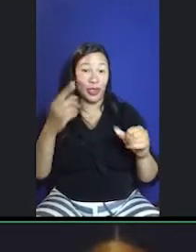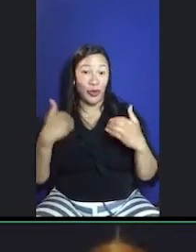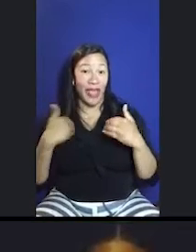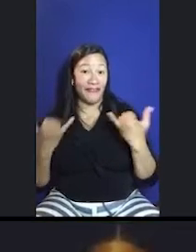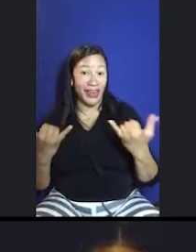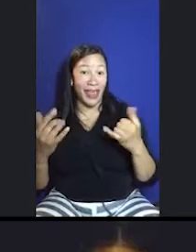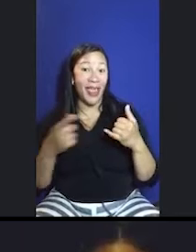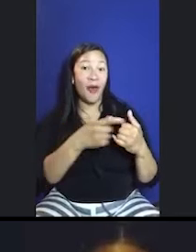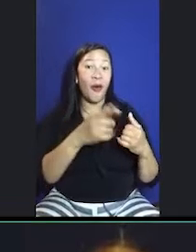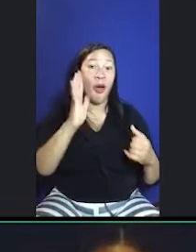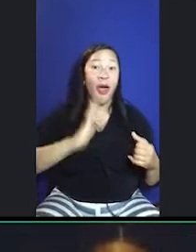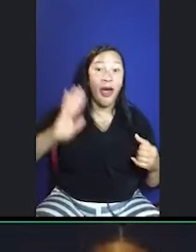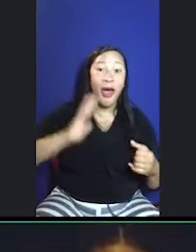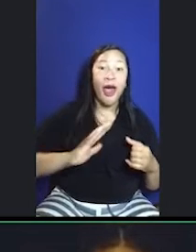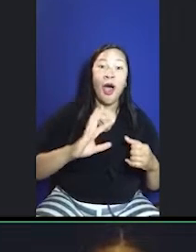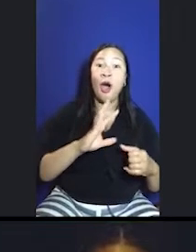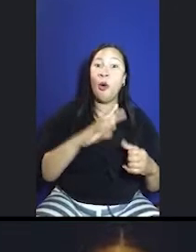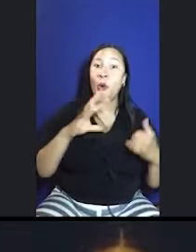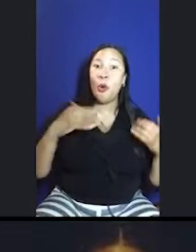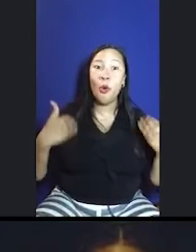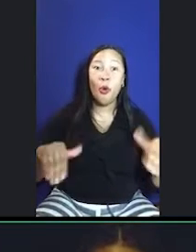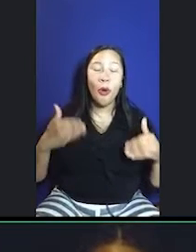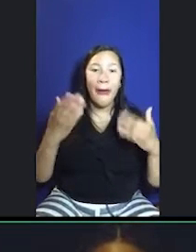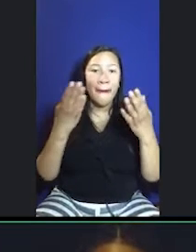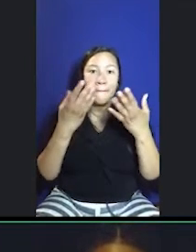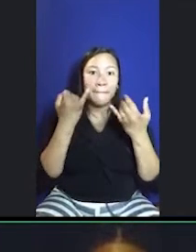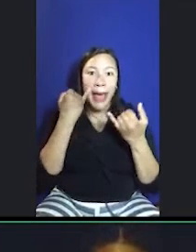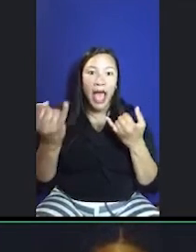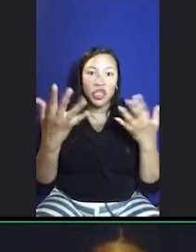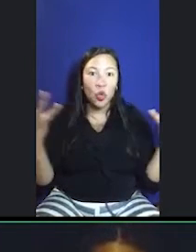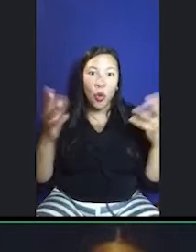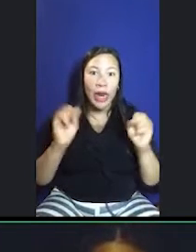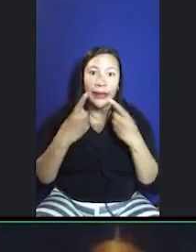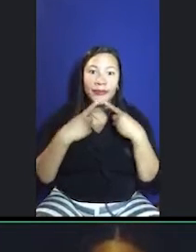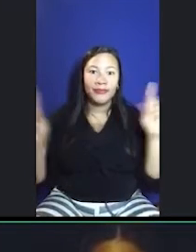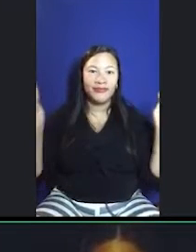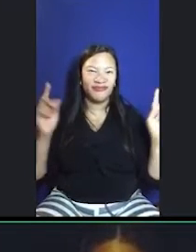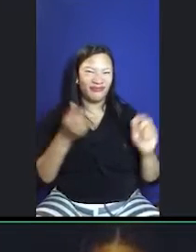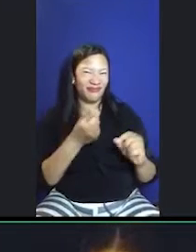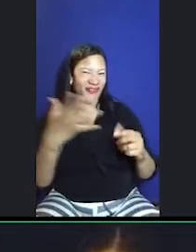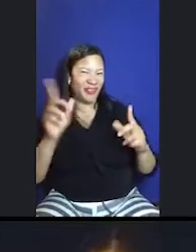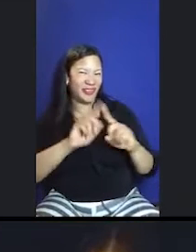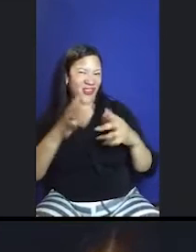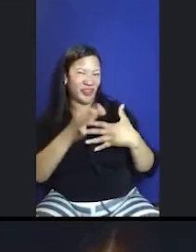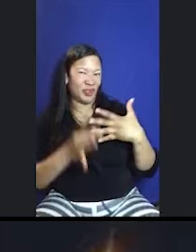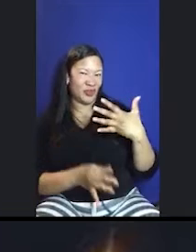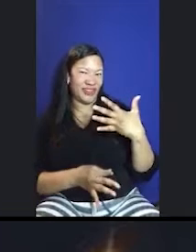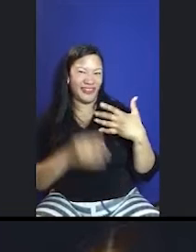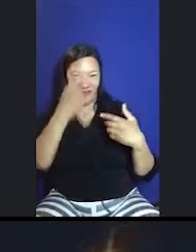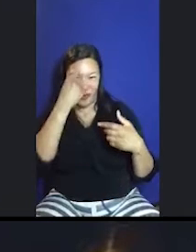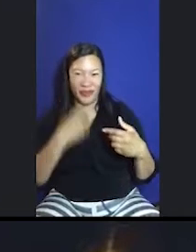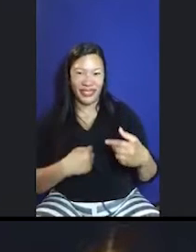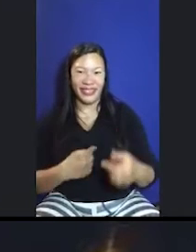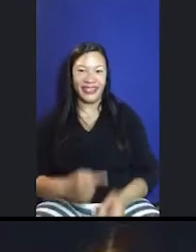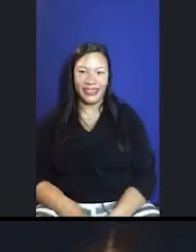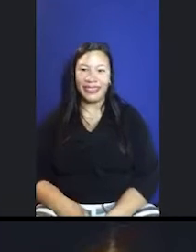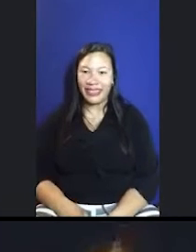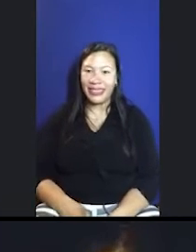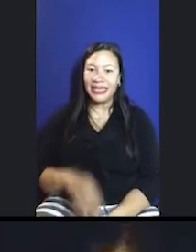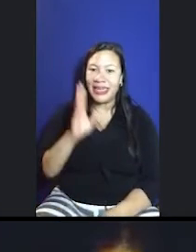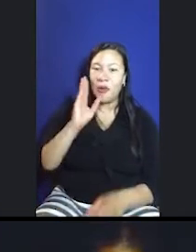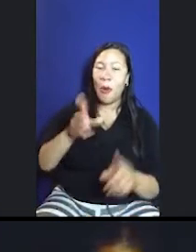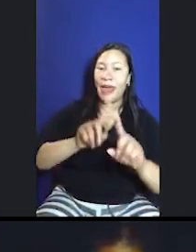could go back in time. Right. A few Mm-mm-mm. different choices, at least for me. I would have been in a whole nother palette by